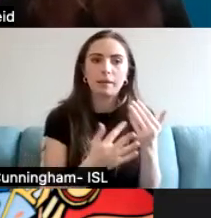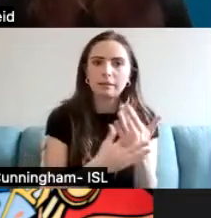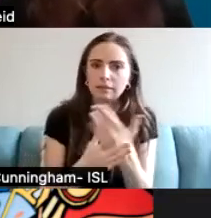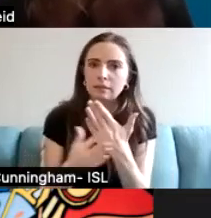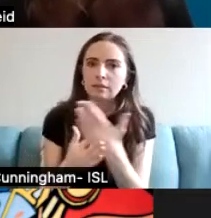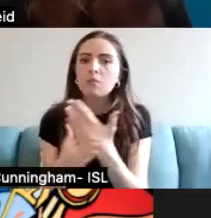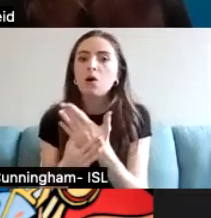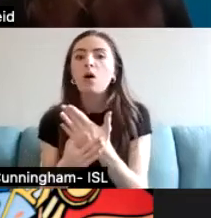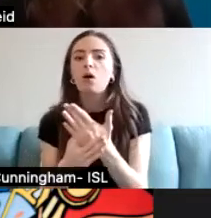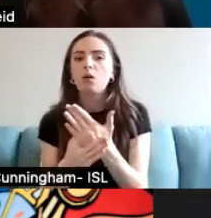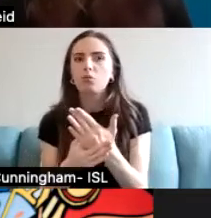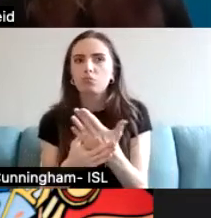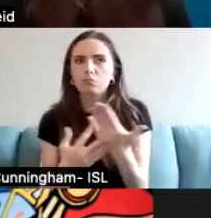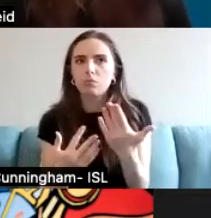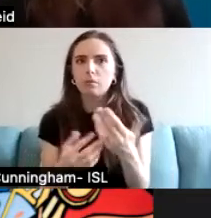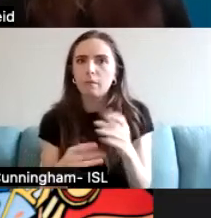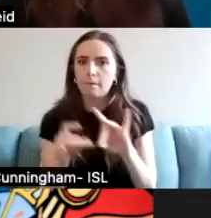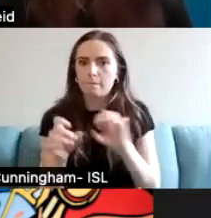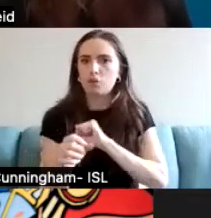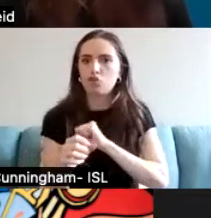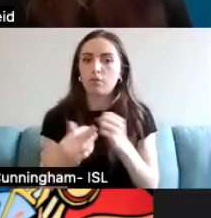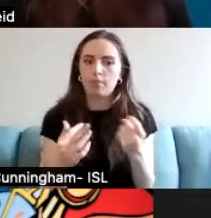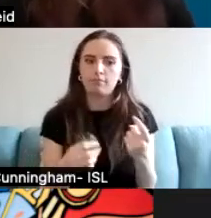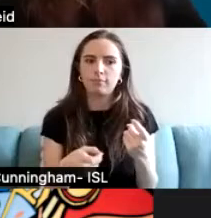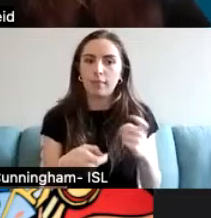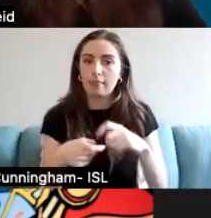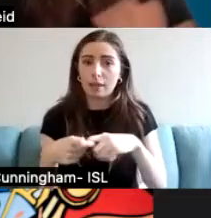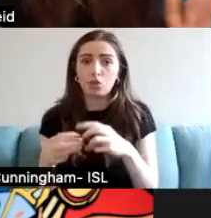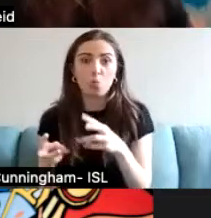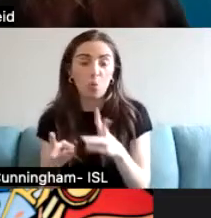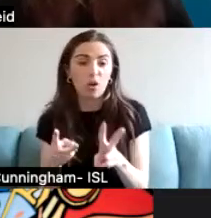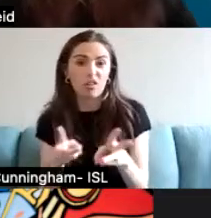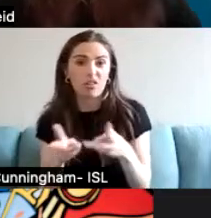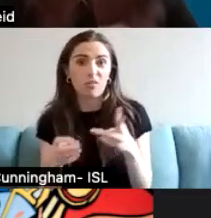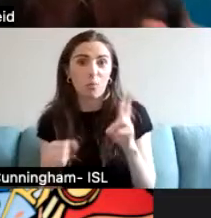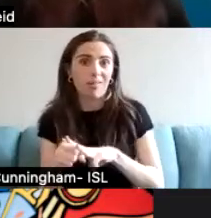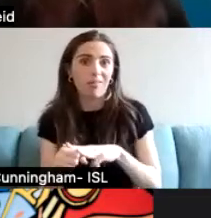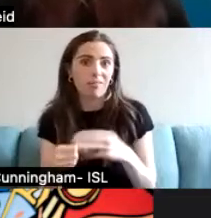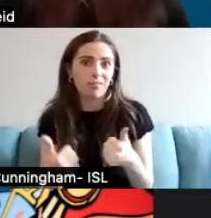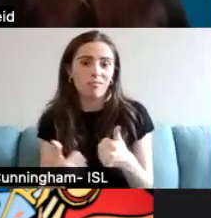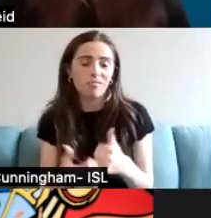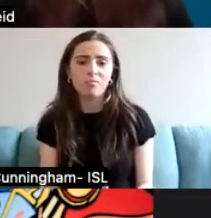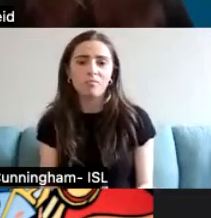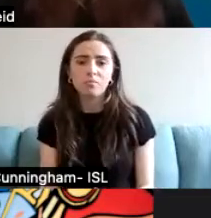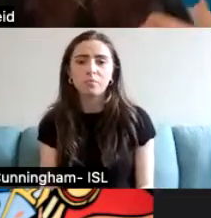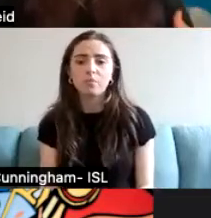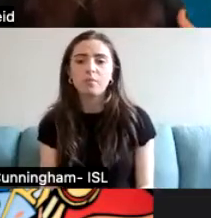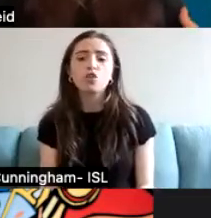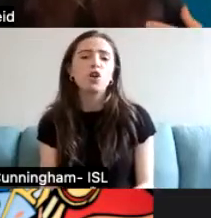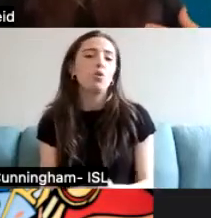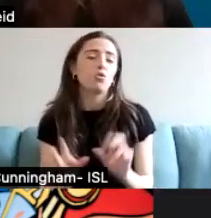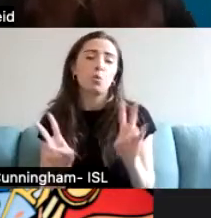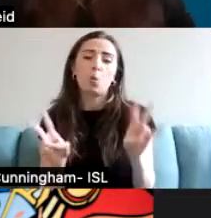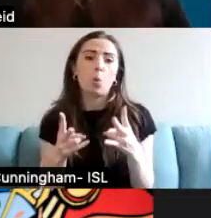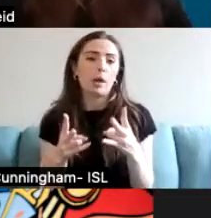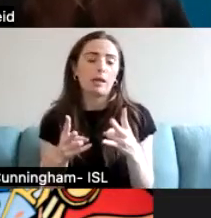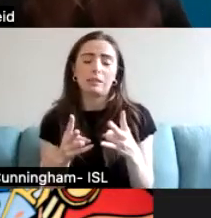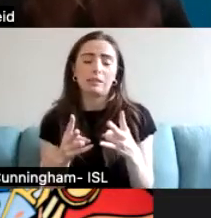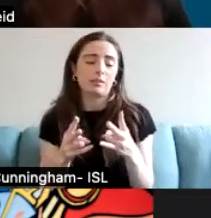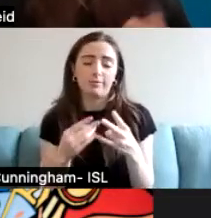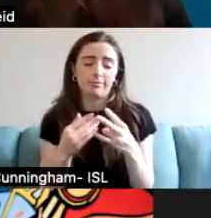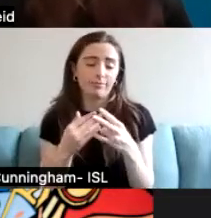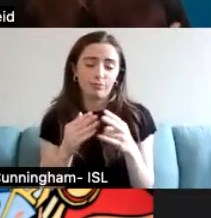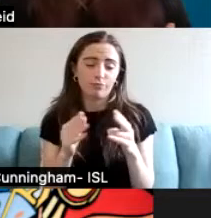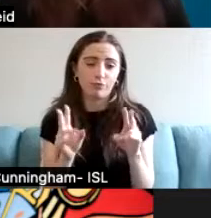or follow on from there as well. So those are just some of the very overarching tips, and obviously we'll be